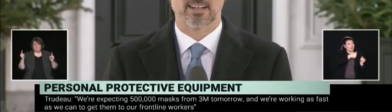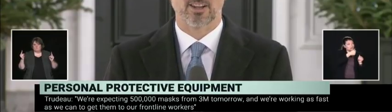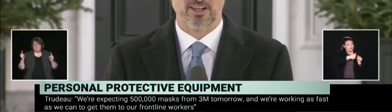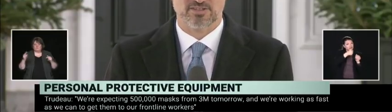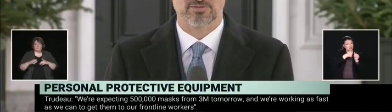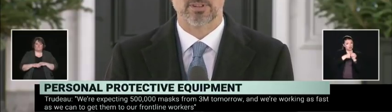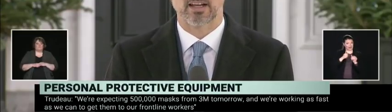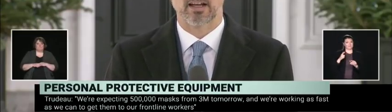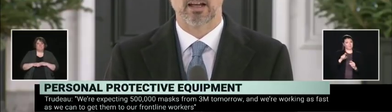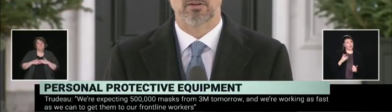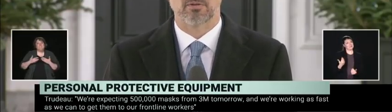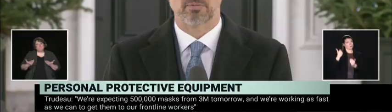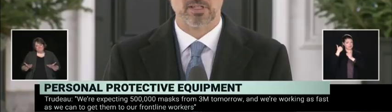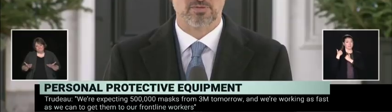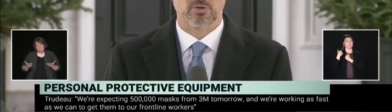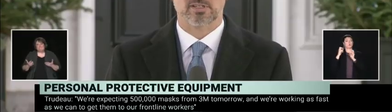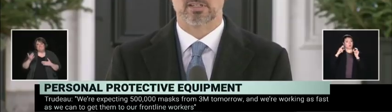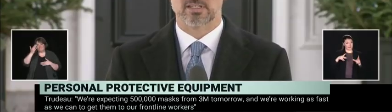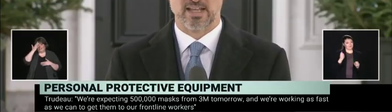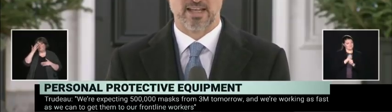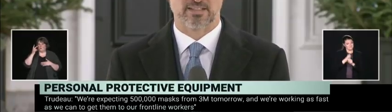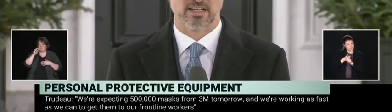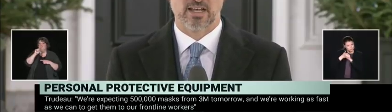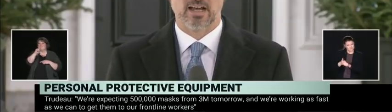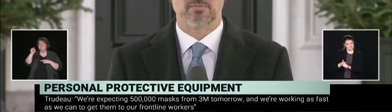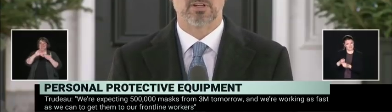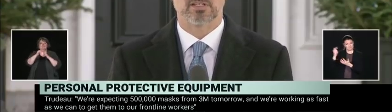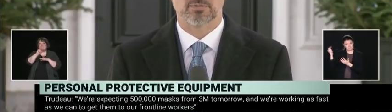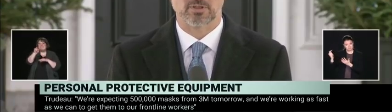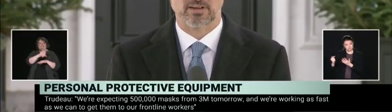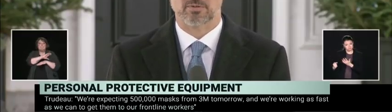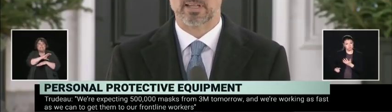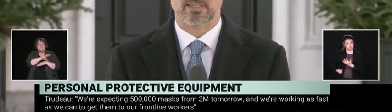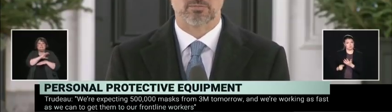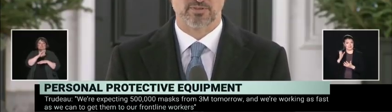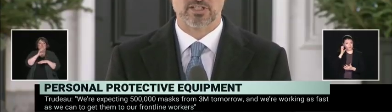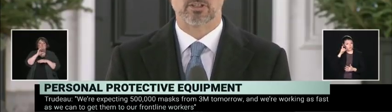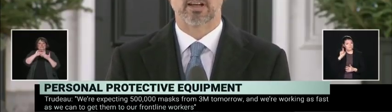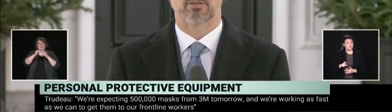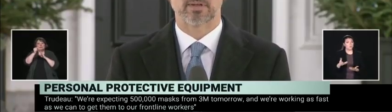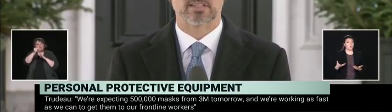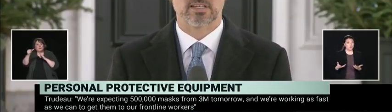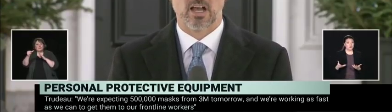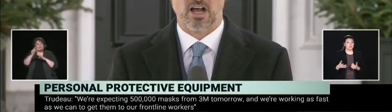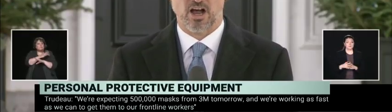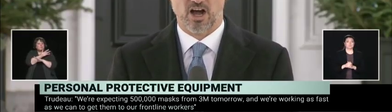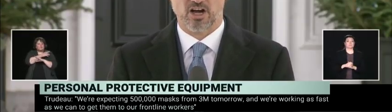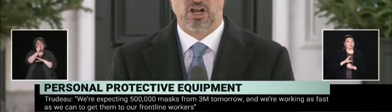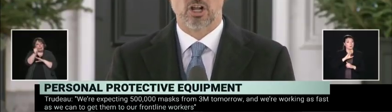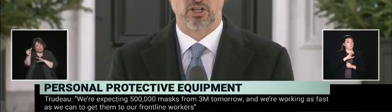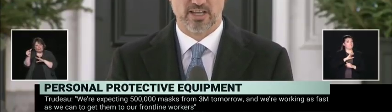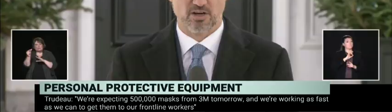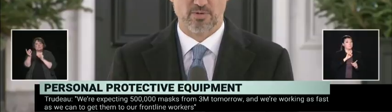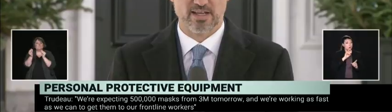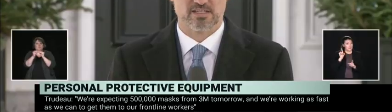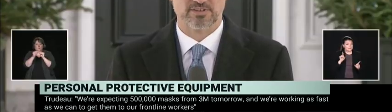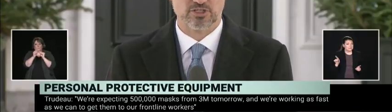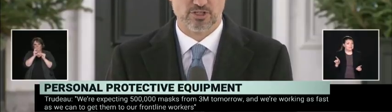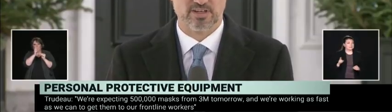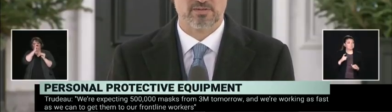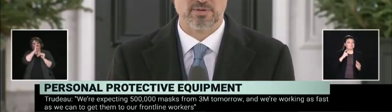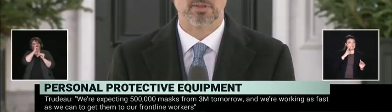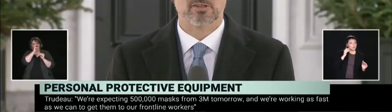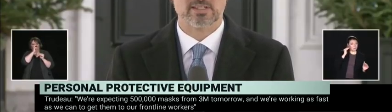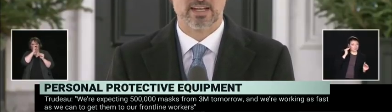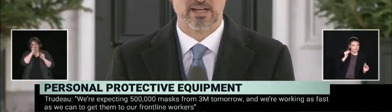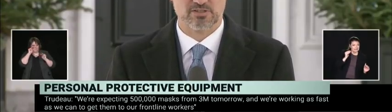Recognize that lots of police forces and municipal governments and provincial governments are looking at ways of